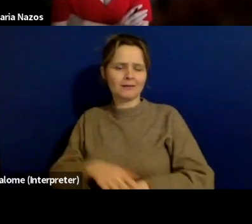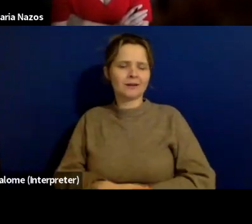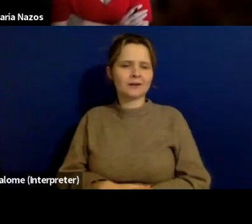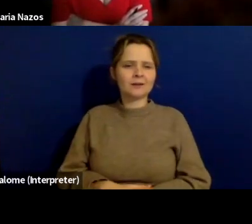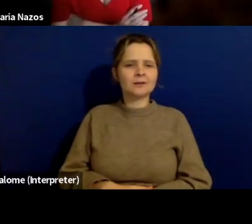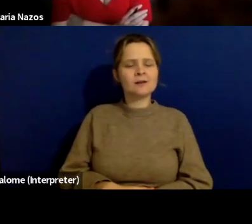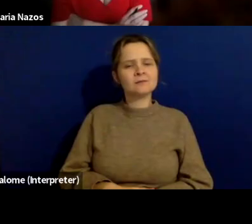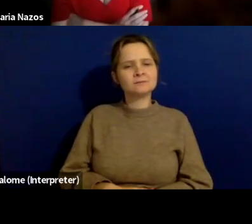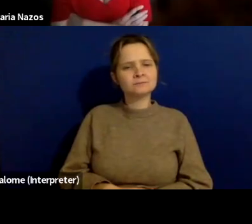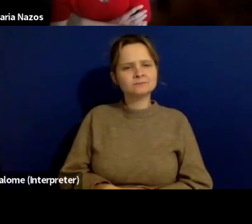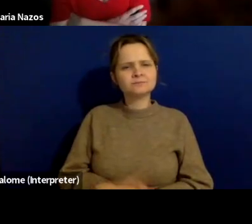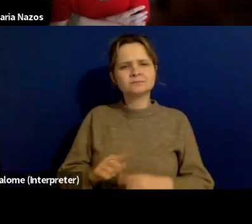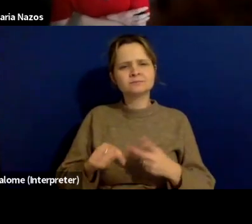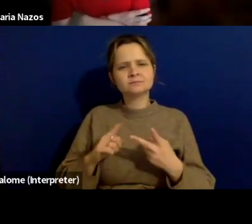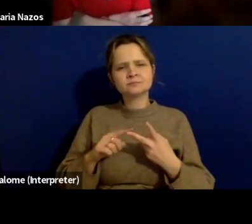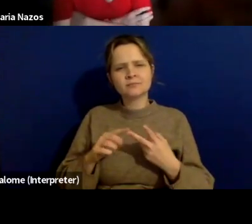certainly,